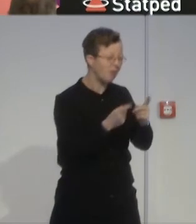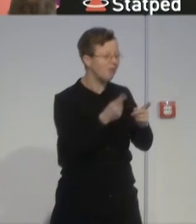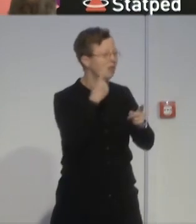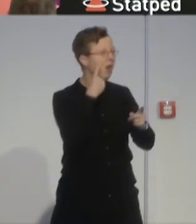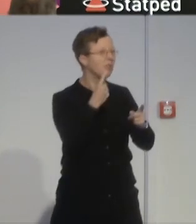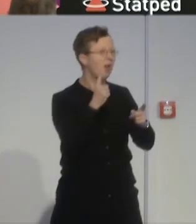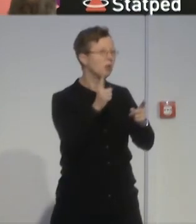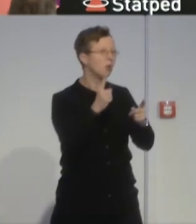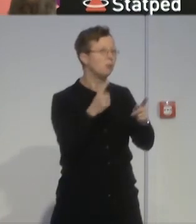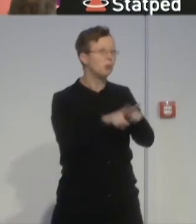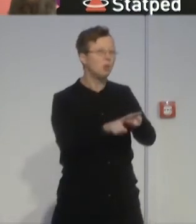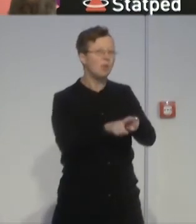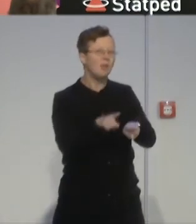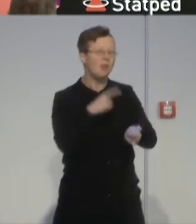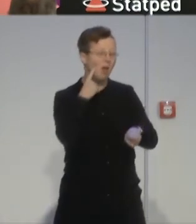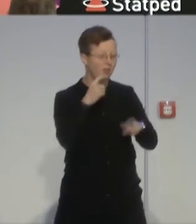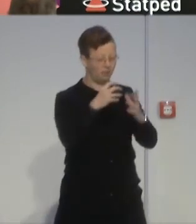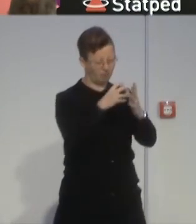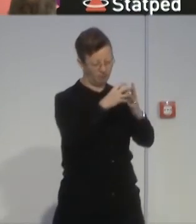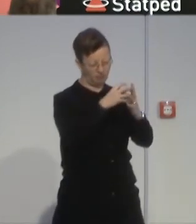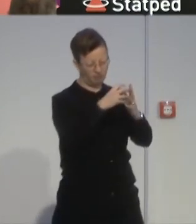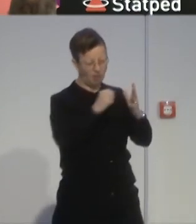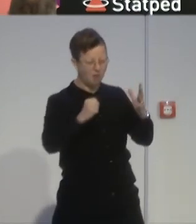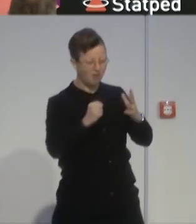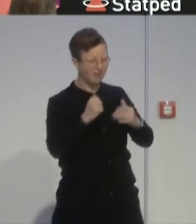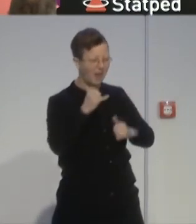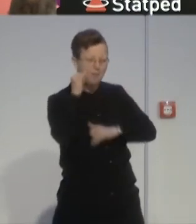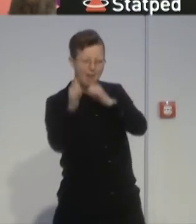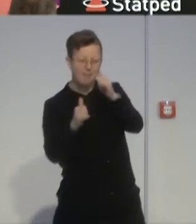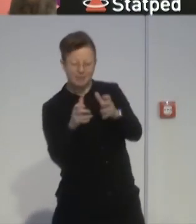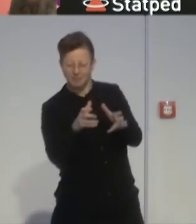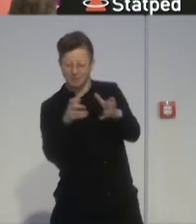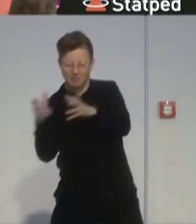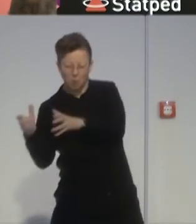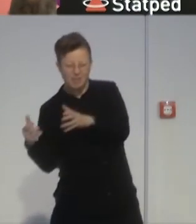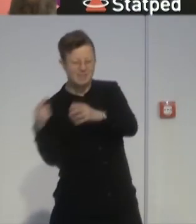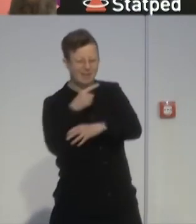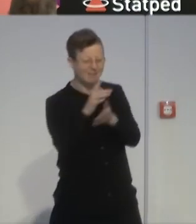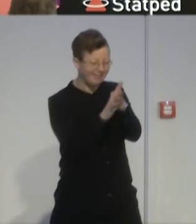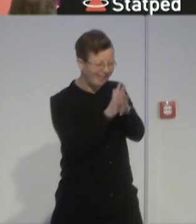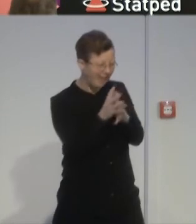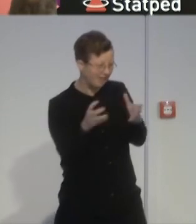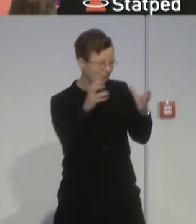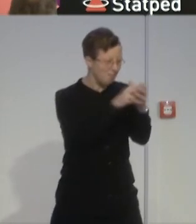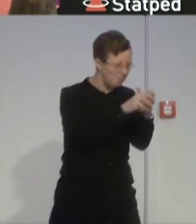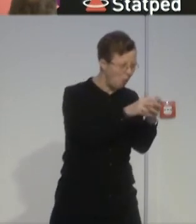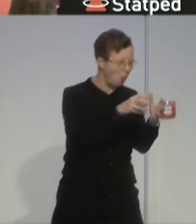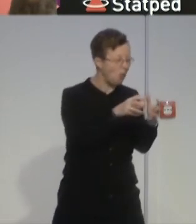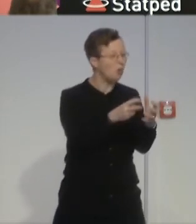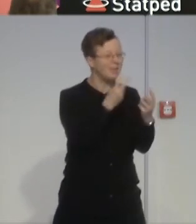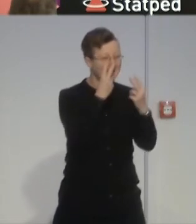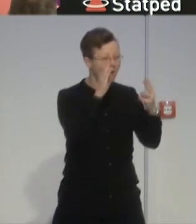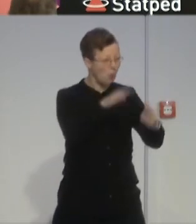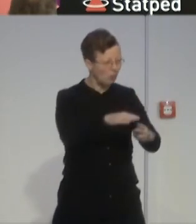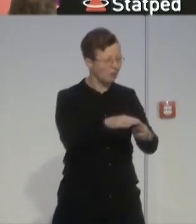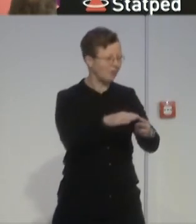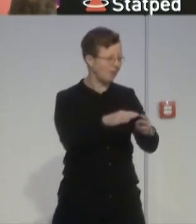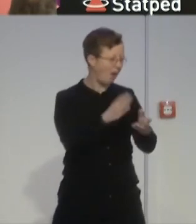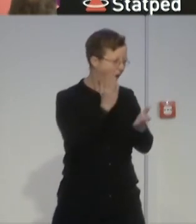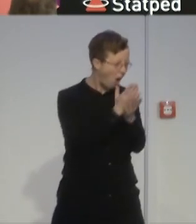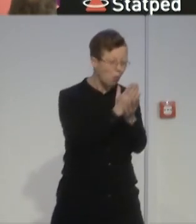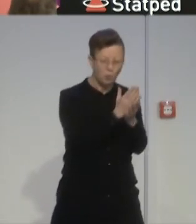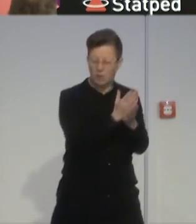can take away the baby and put a sign in there instead, and it will look exactly like